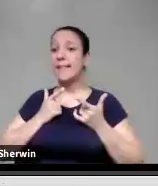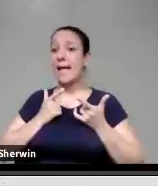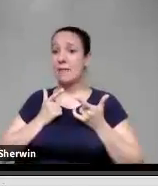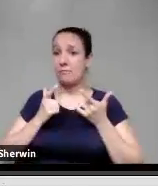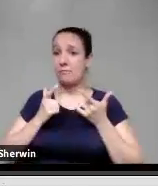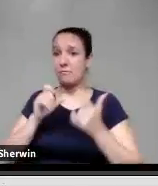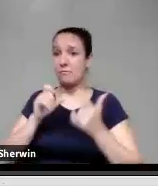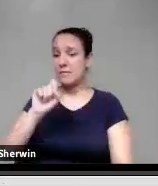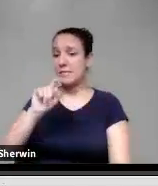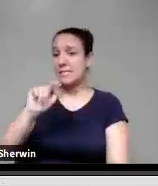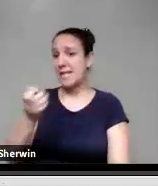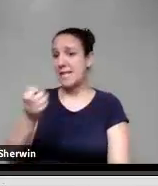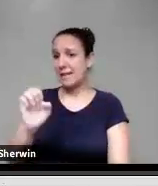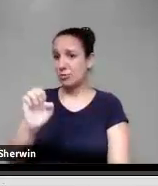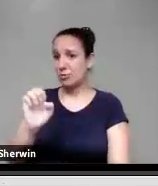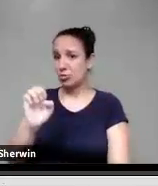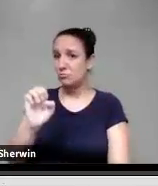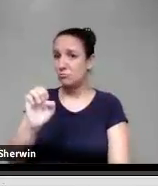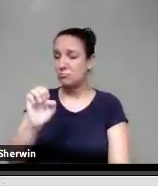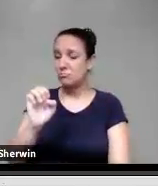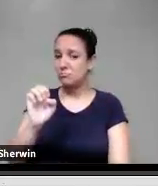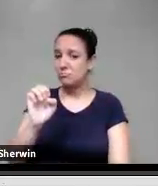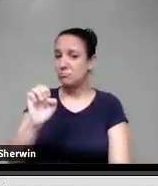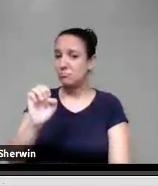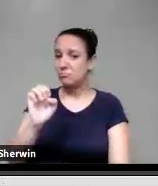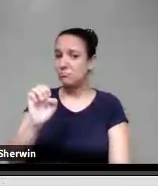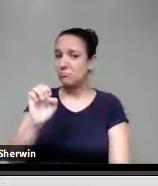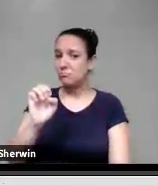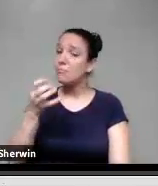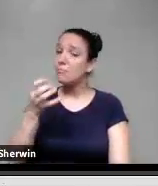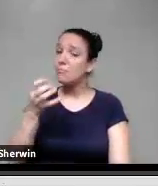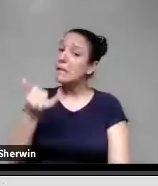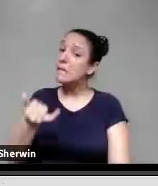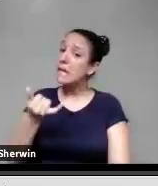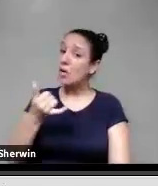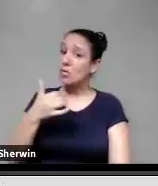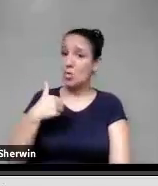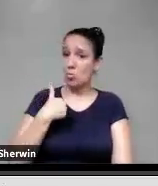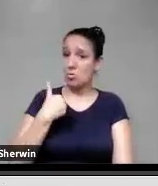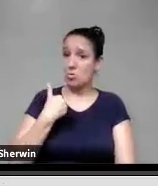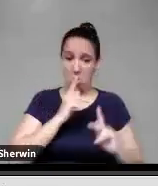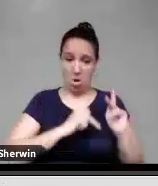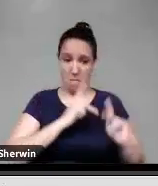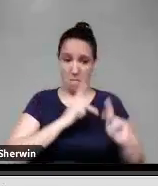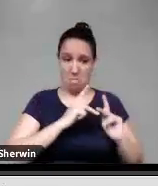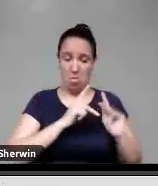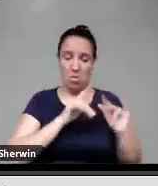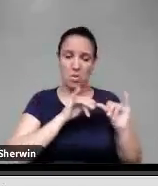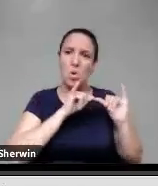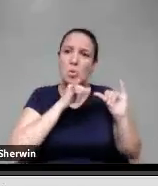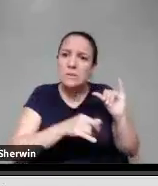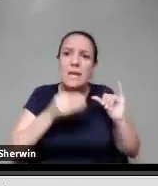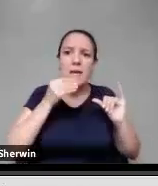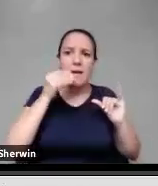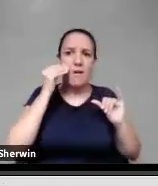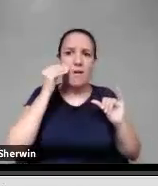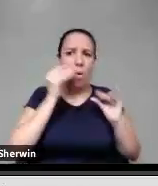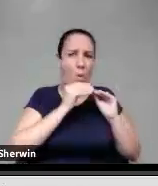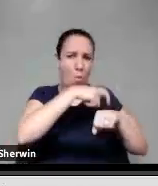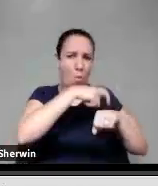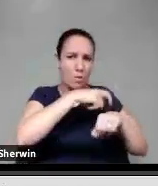of decades. When we talk about now, younger people are actually living at home longer, so they have a different perspective on what